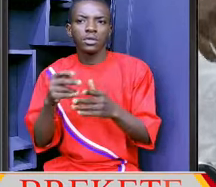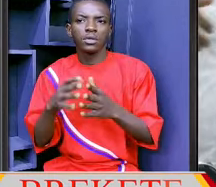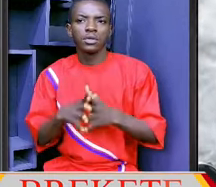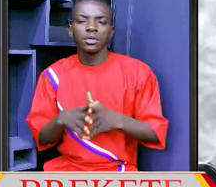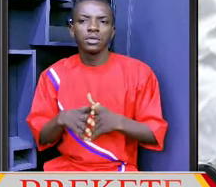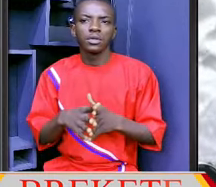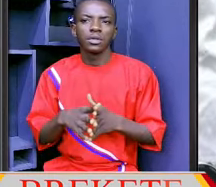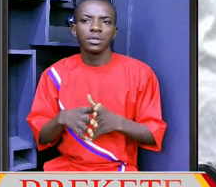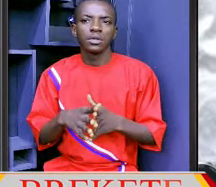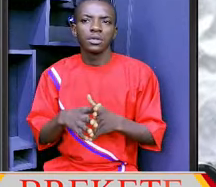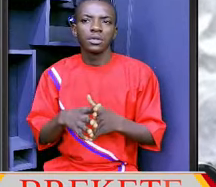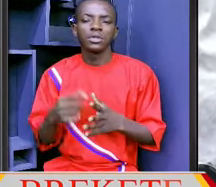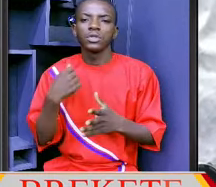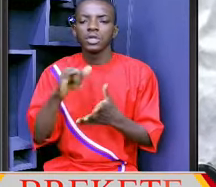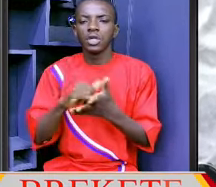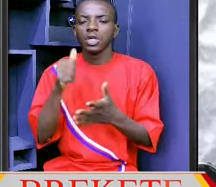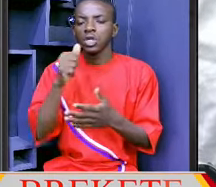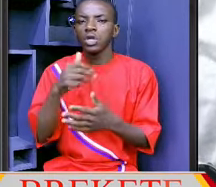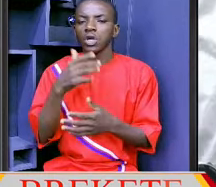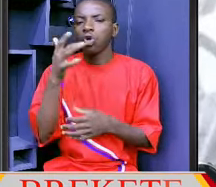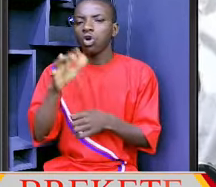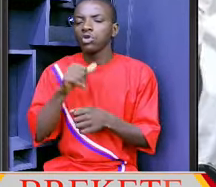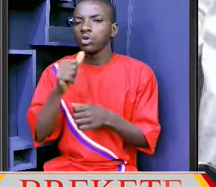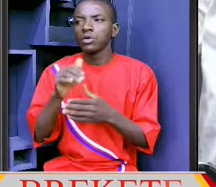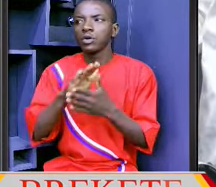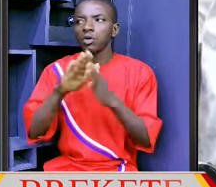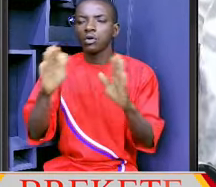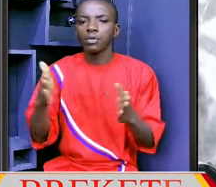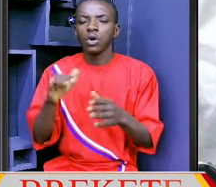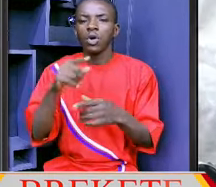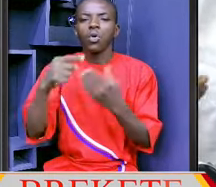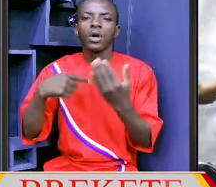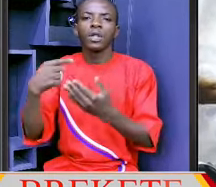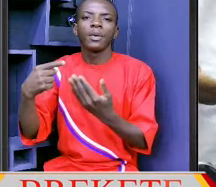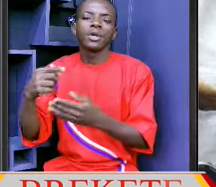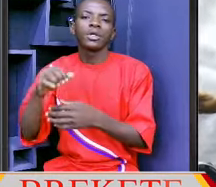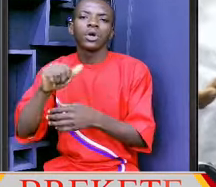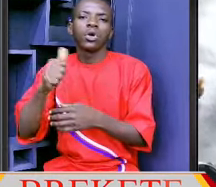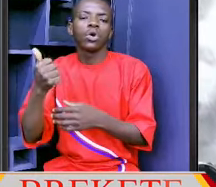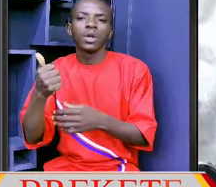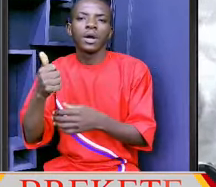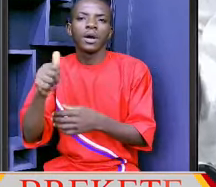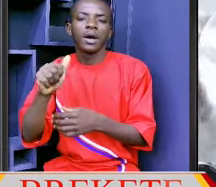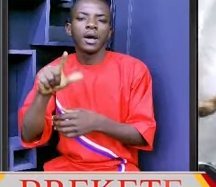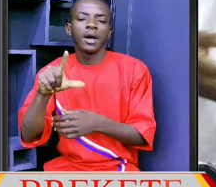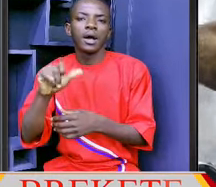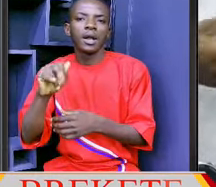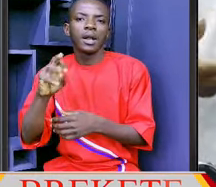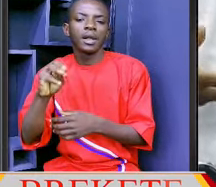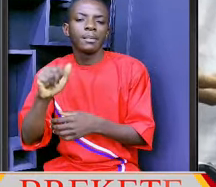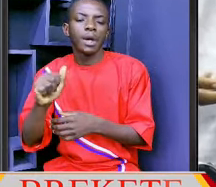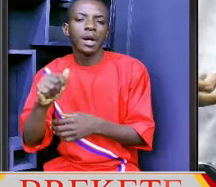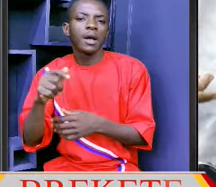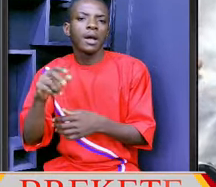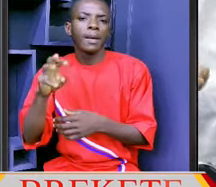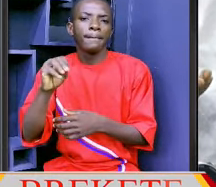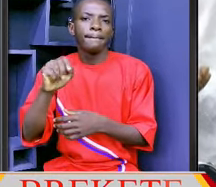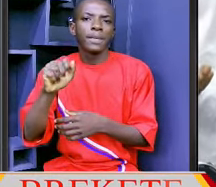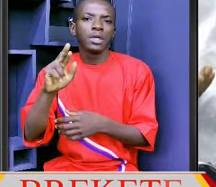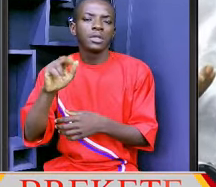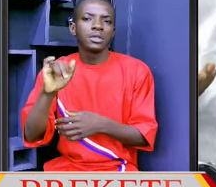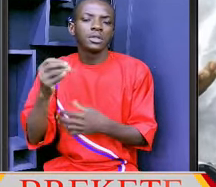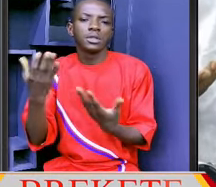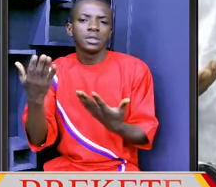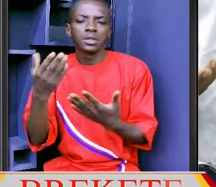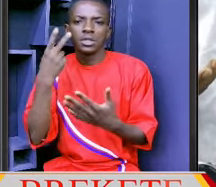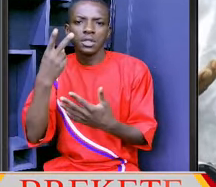girl, no luck, no shine. What about this other one? What about Halima? What about Mercy? What about, look at